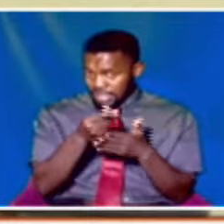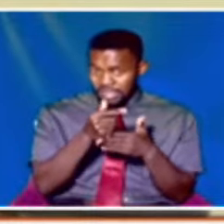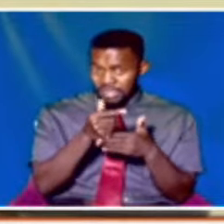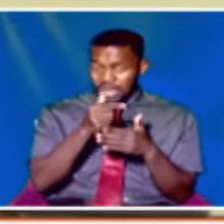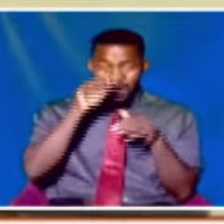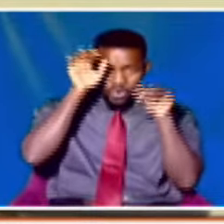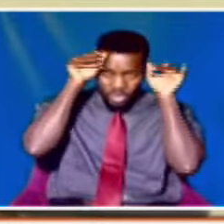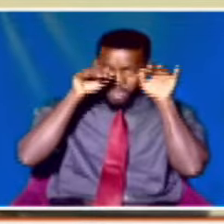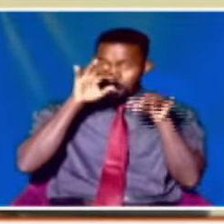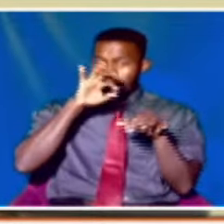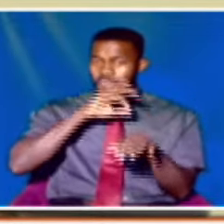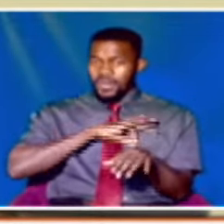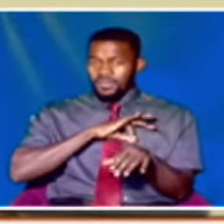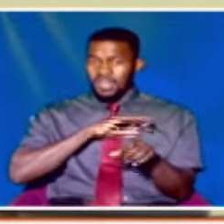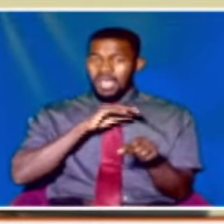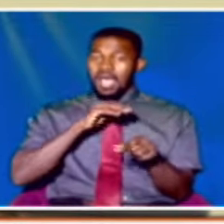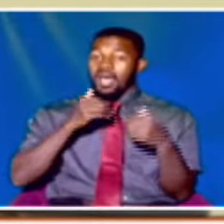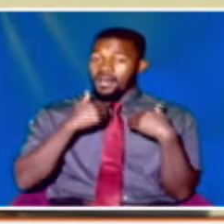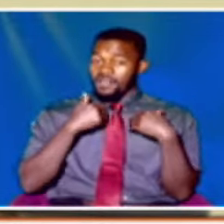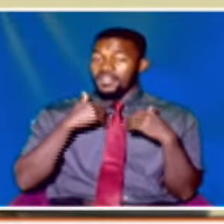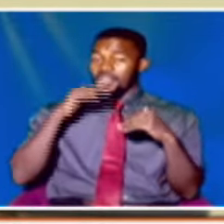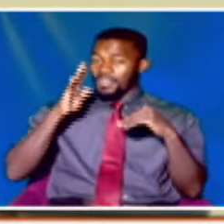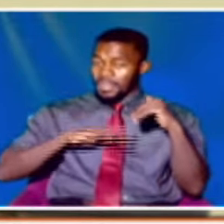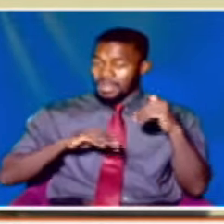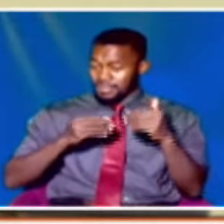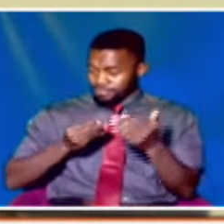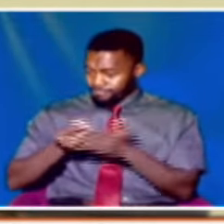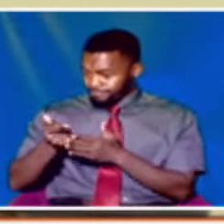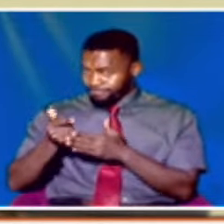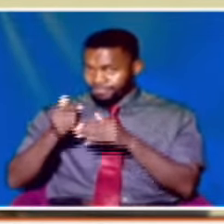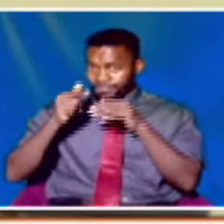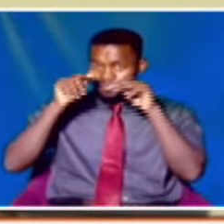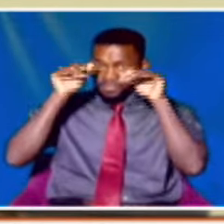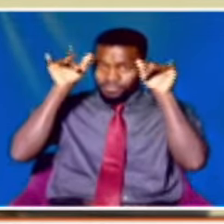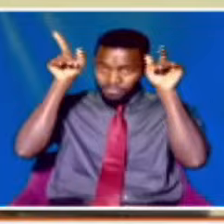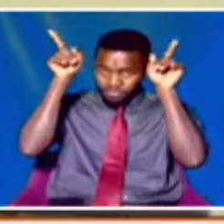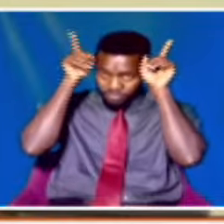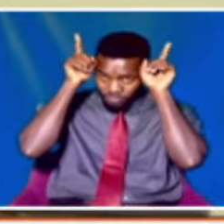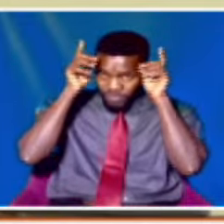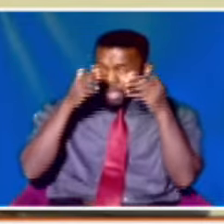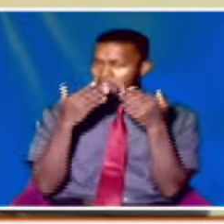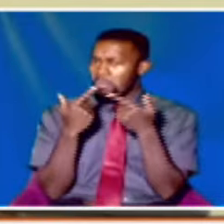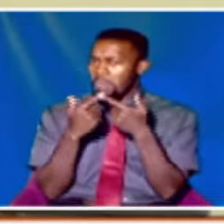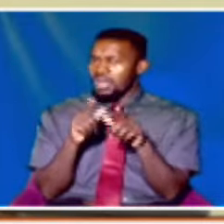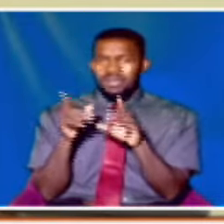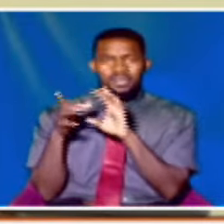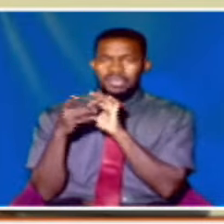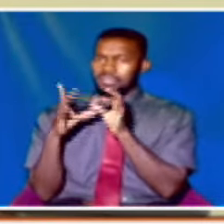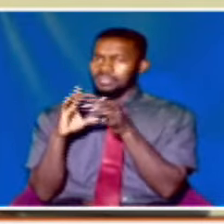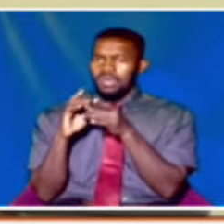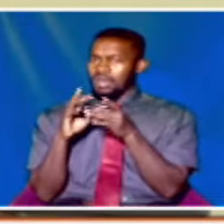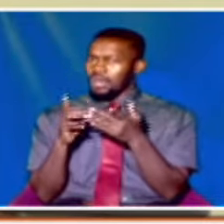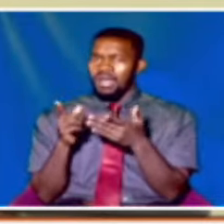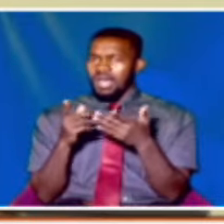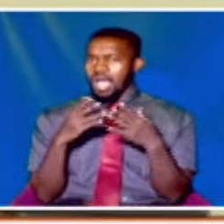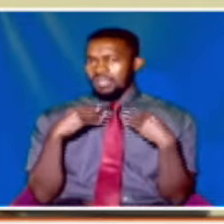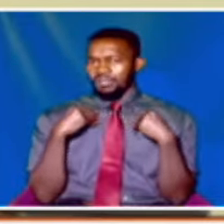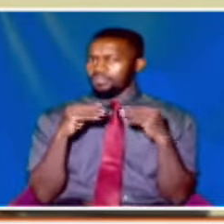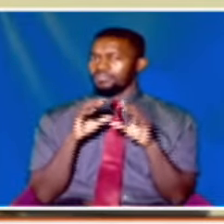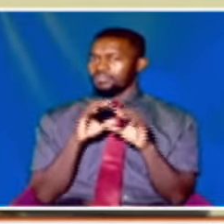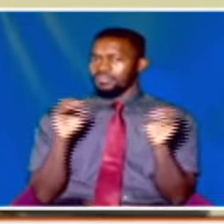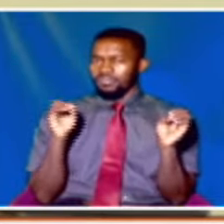cow. Sometimes, given that our culture is a bit limited in the sense that it's a patriarchal